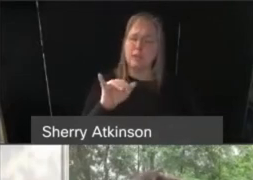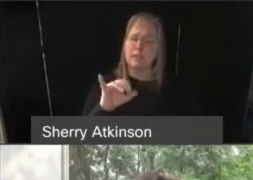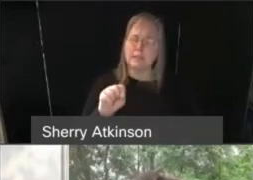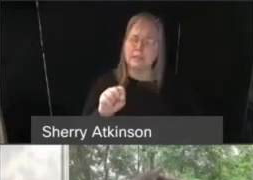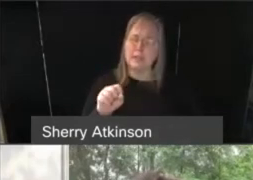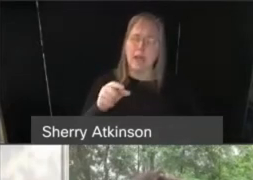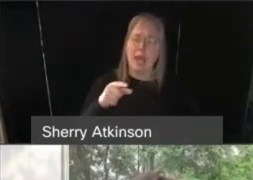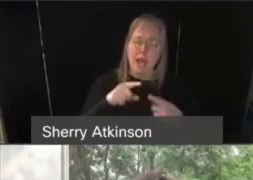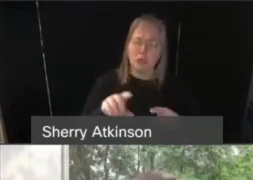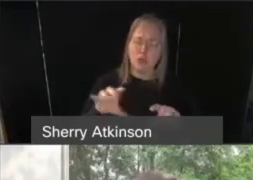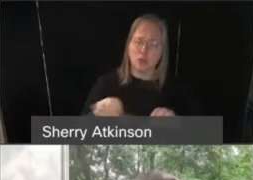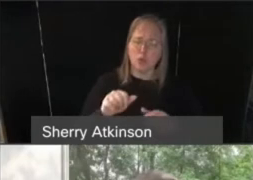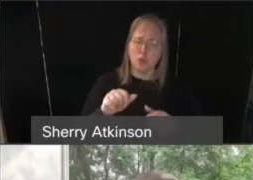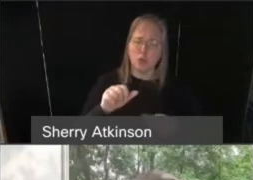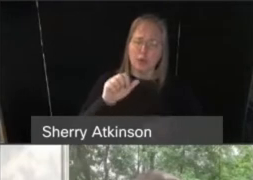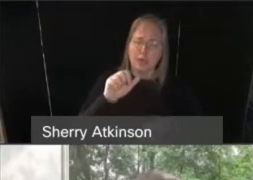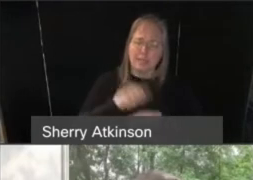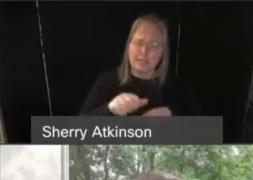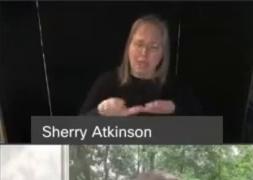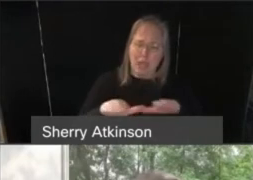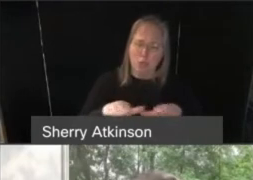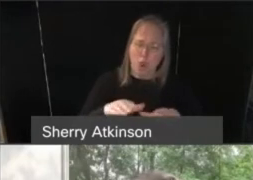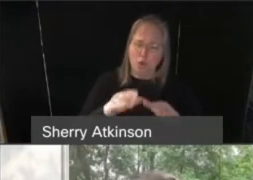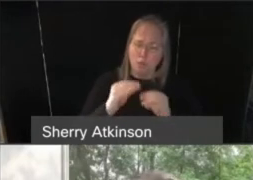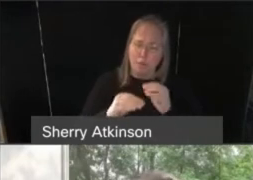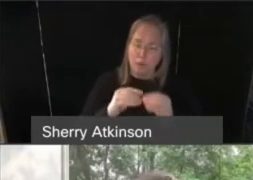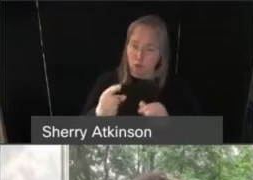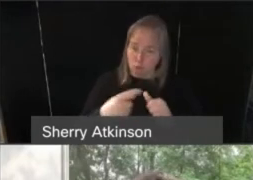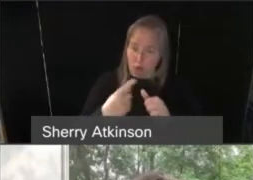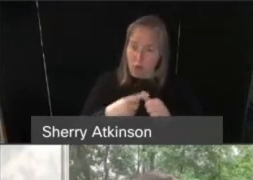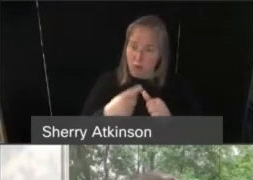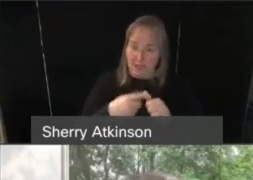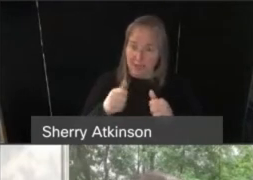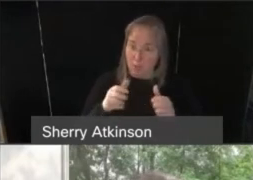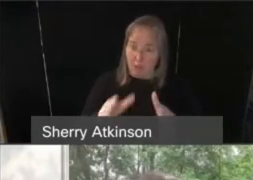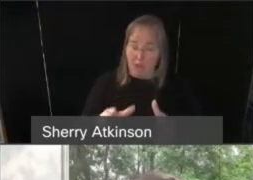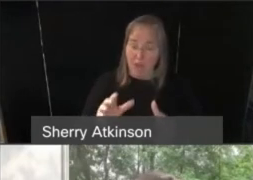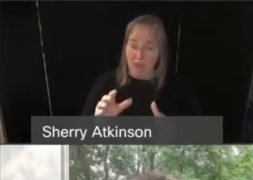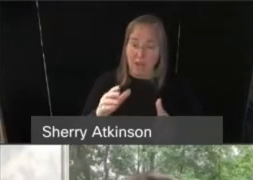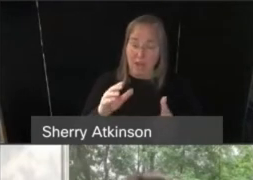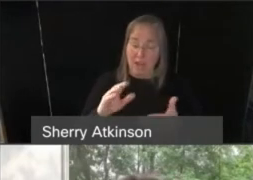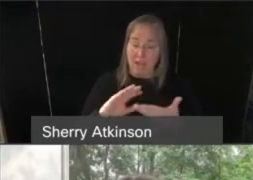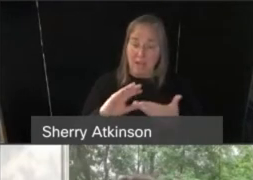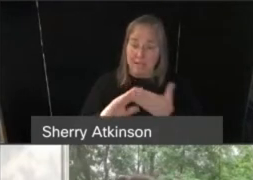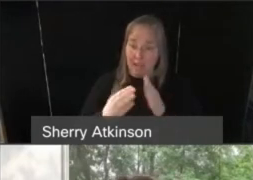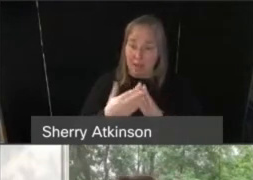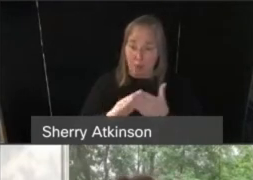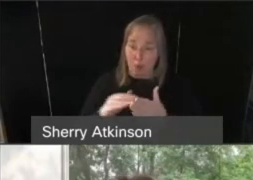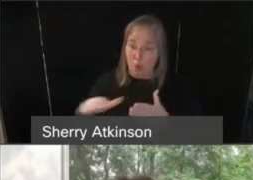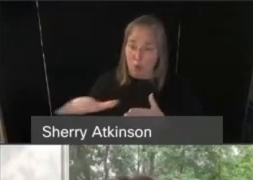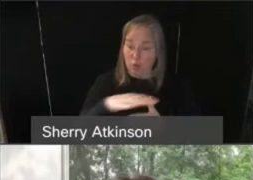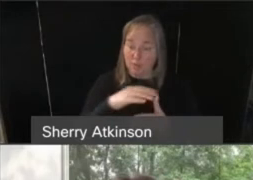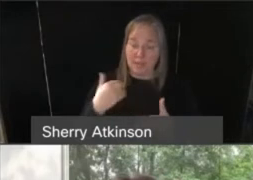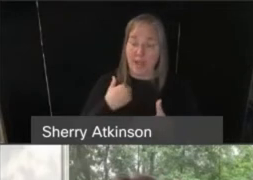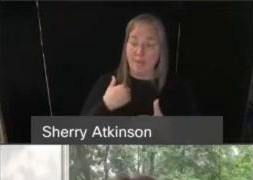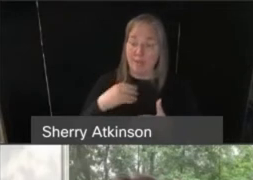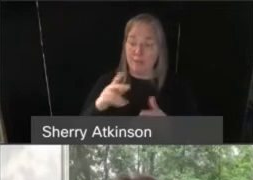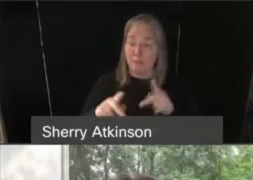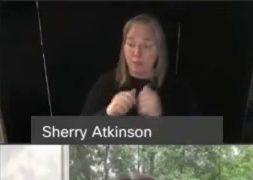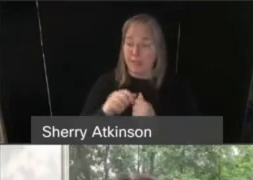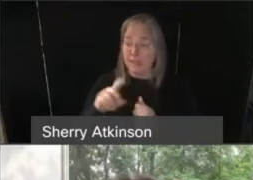sidewalk repairs, do you prioritize in any way neighborhoods where there are people with disabilities or there are senior